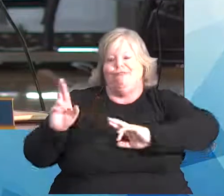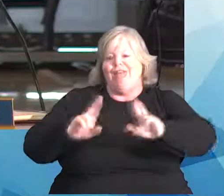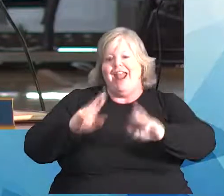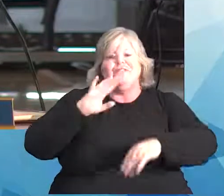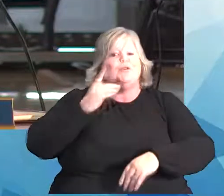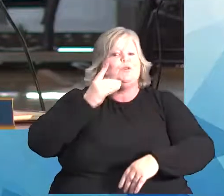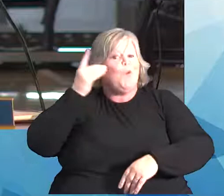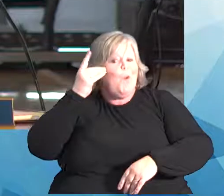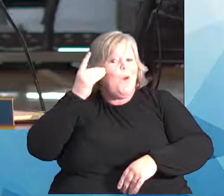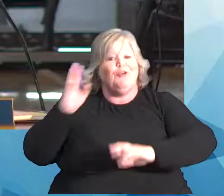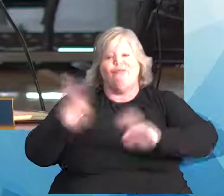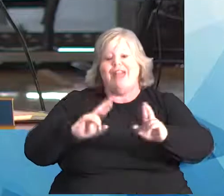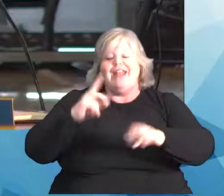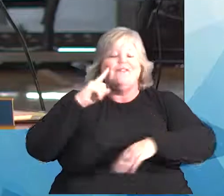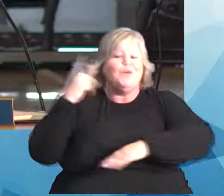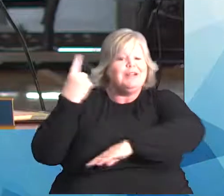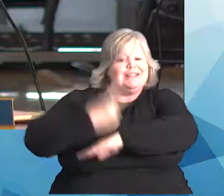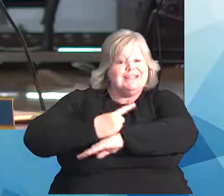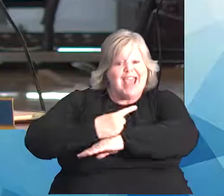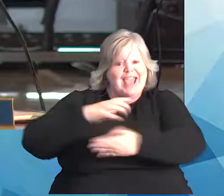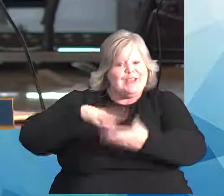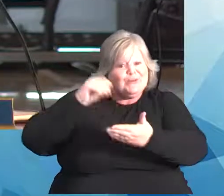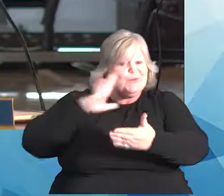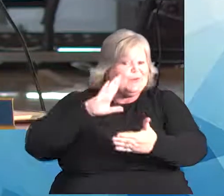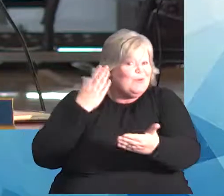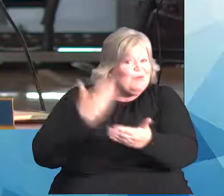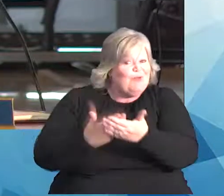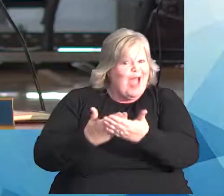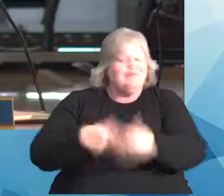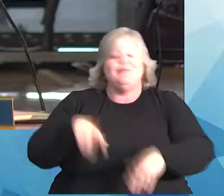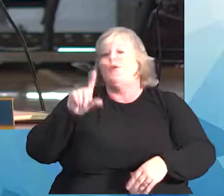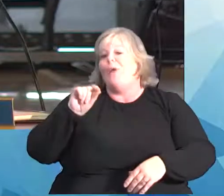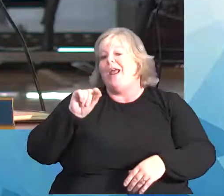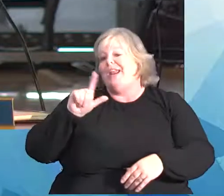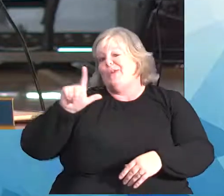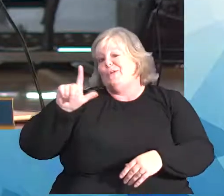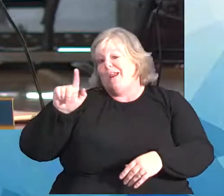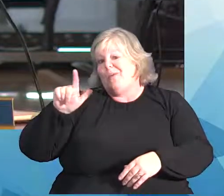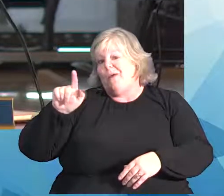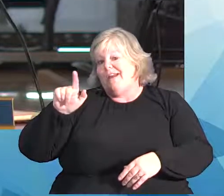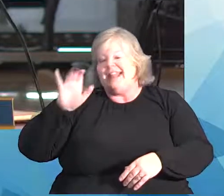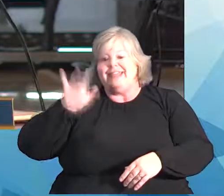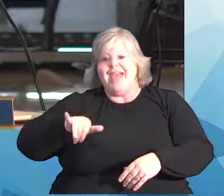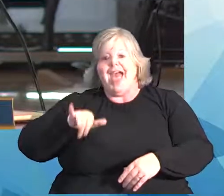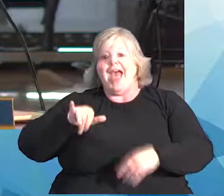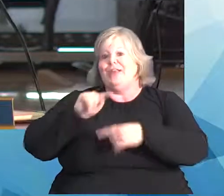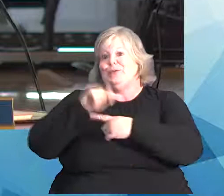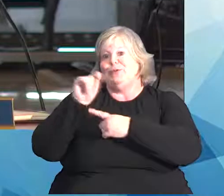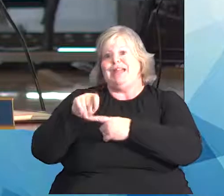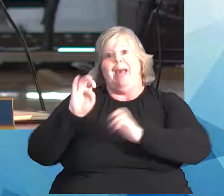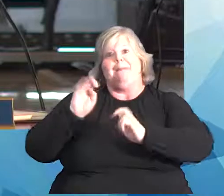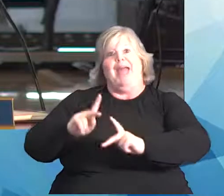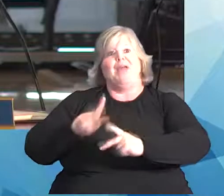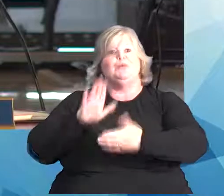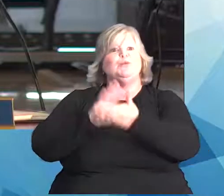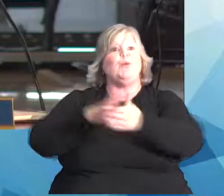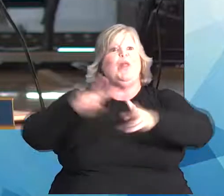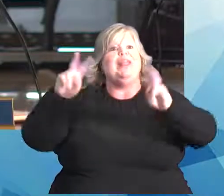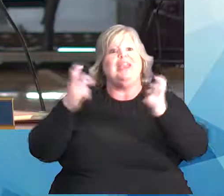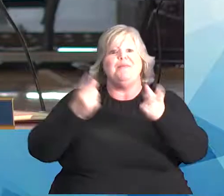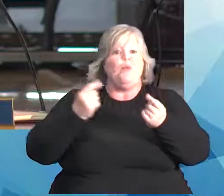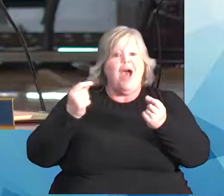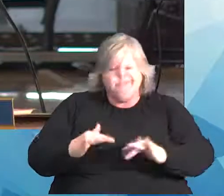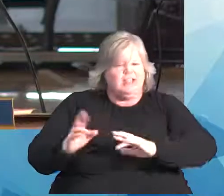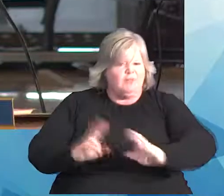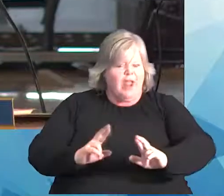to arrive. The 2021 Tucson campus back to school theme, Field of Dreams, If